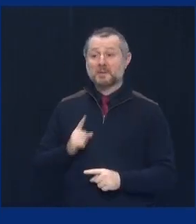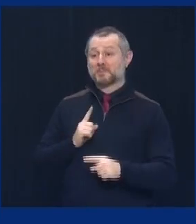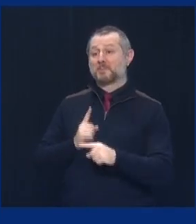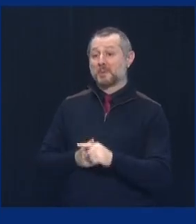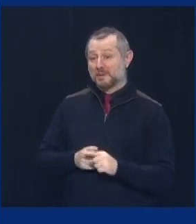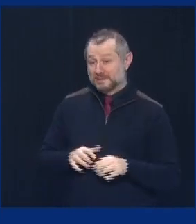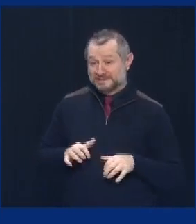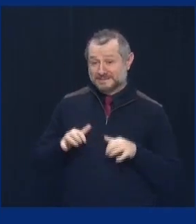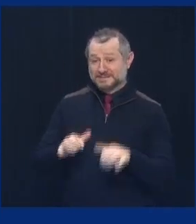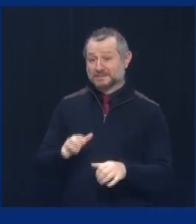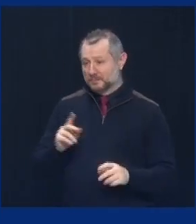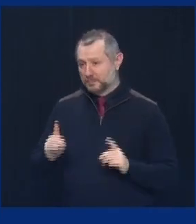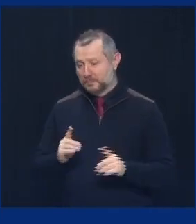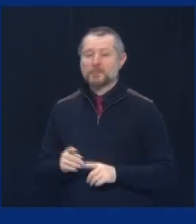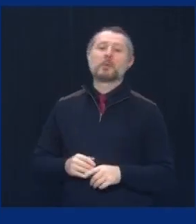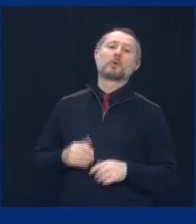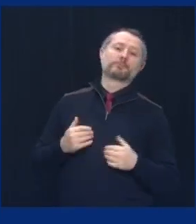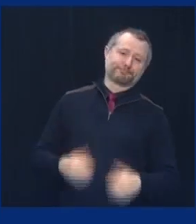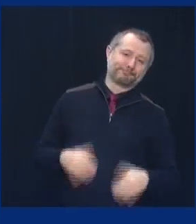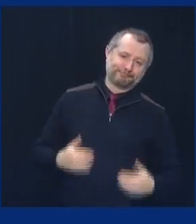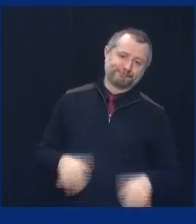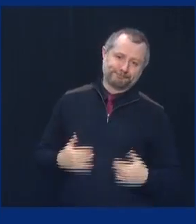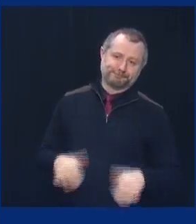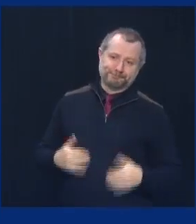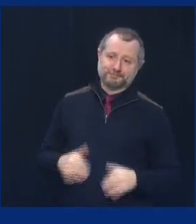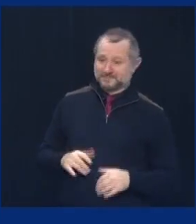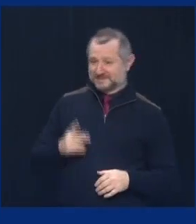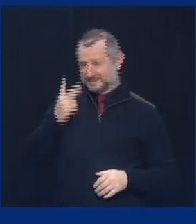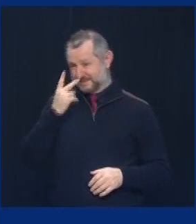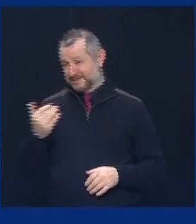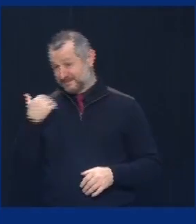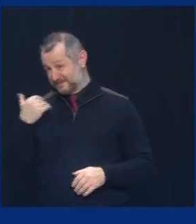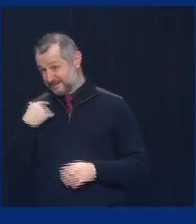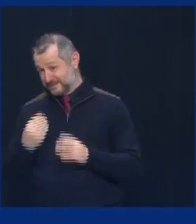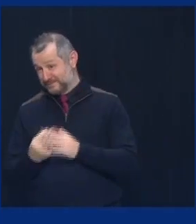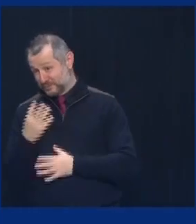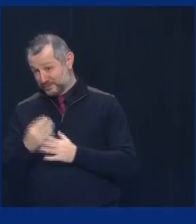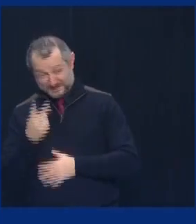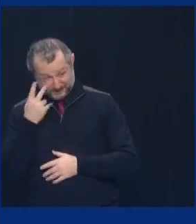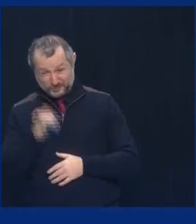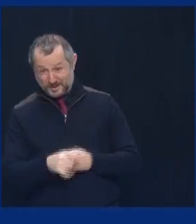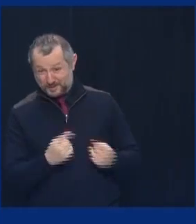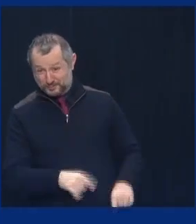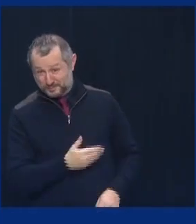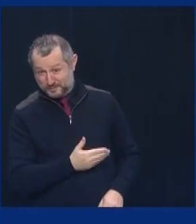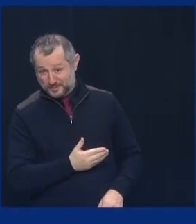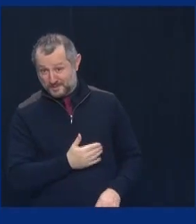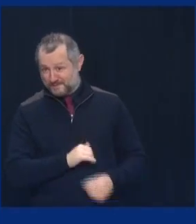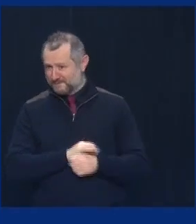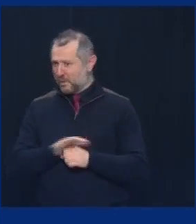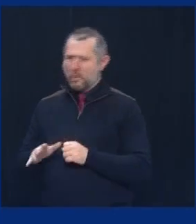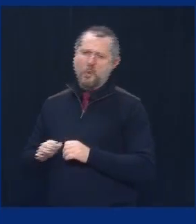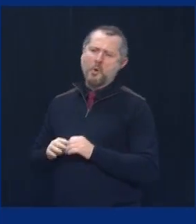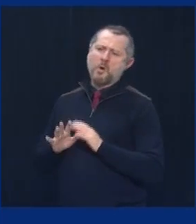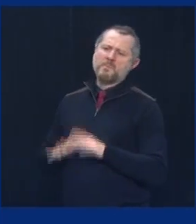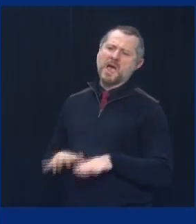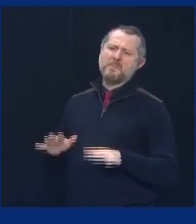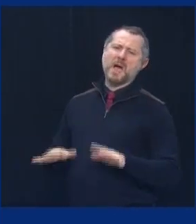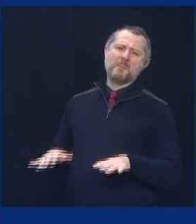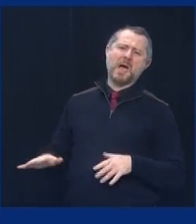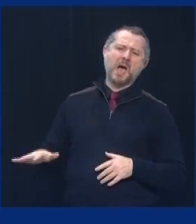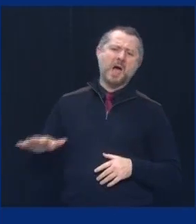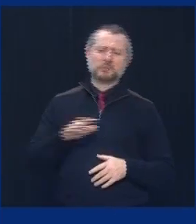is different. And we lived through this in the spring, and we saw the virus take off in New York City.